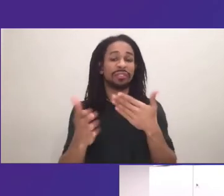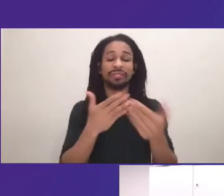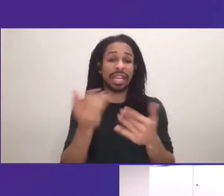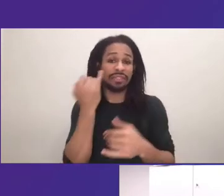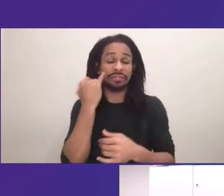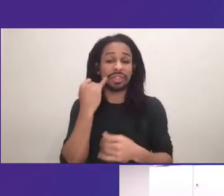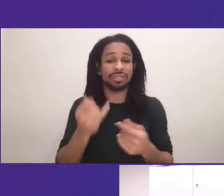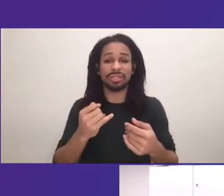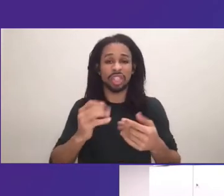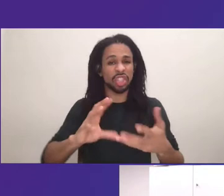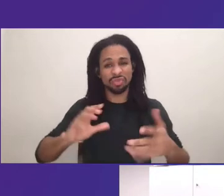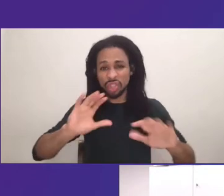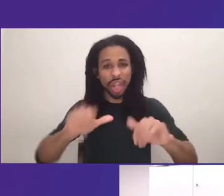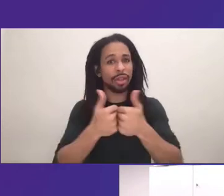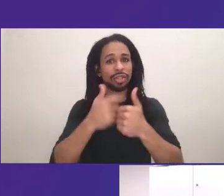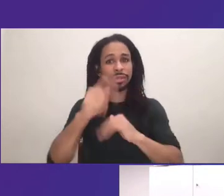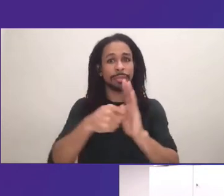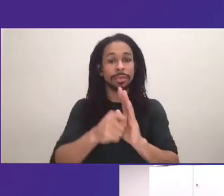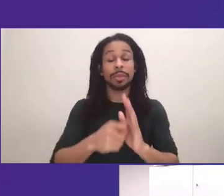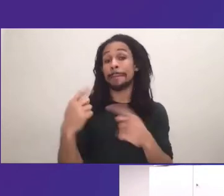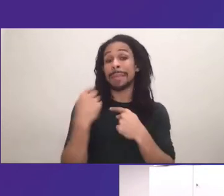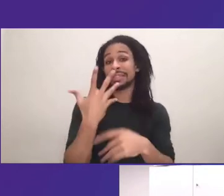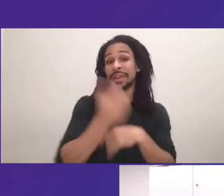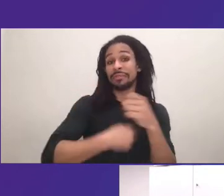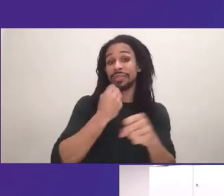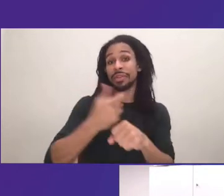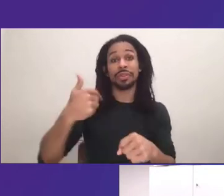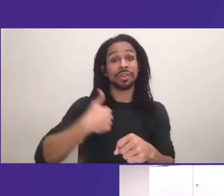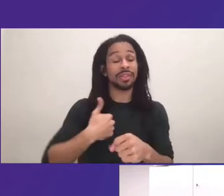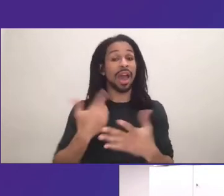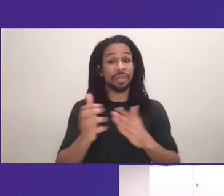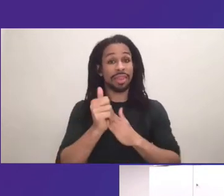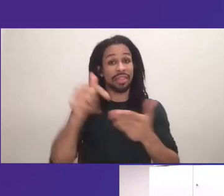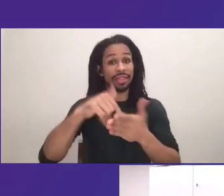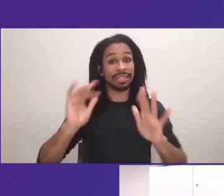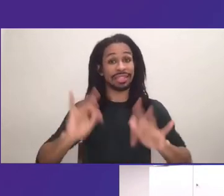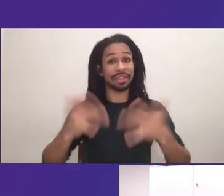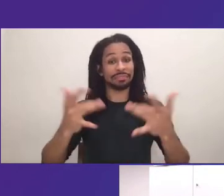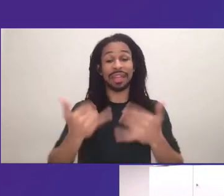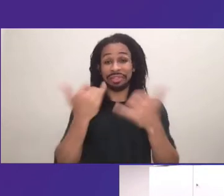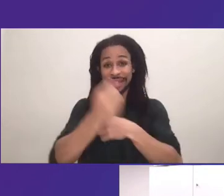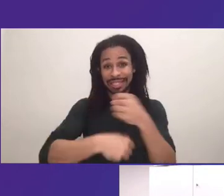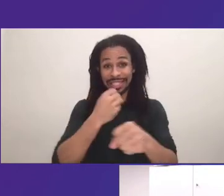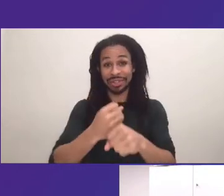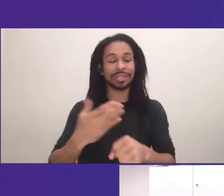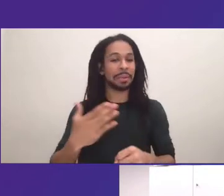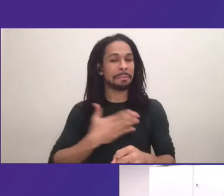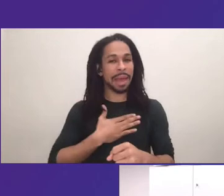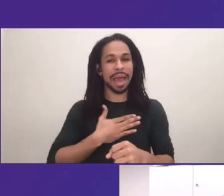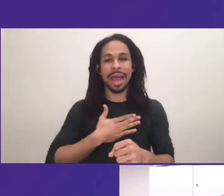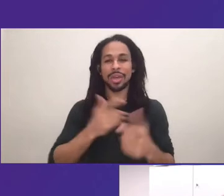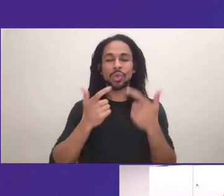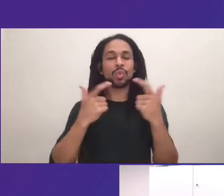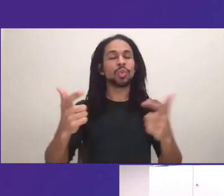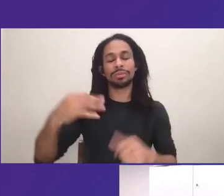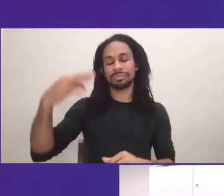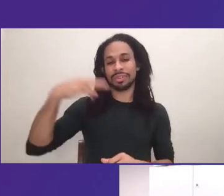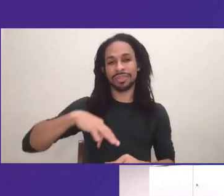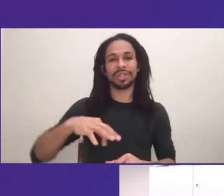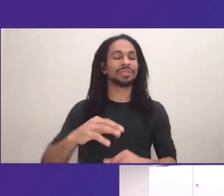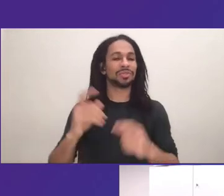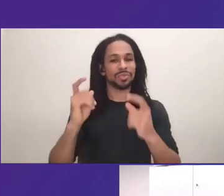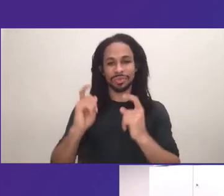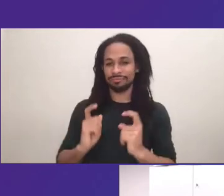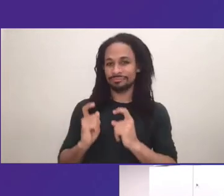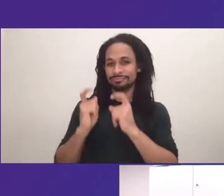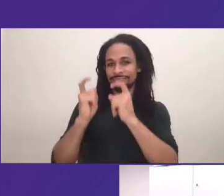past 5 years, I've had the pleasure of spearheading this event. This year, it is my immense privilege to hand the reins over